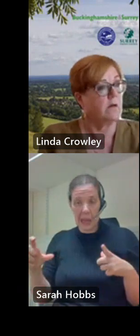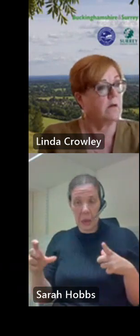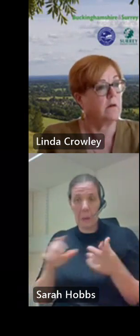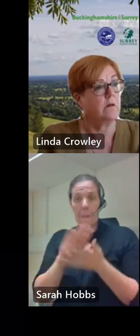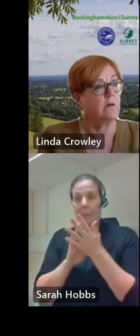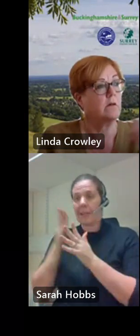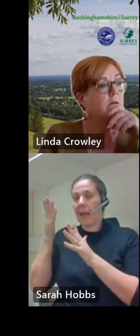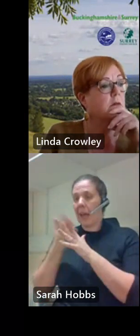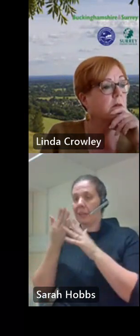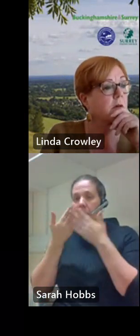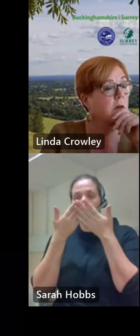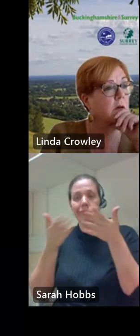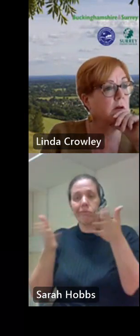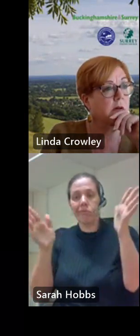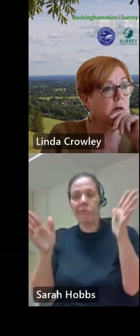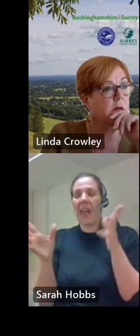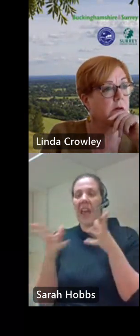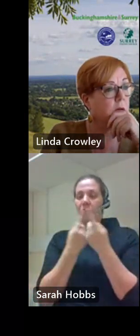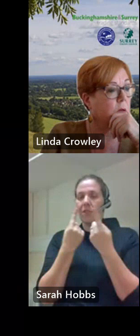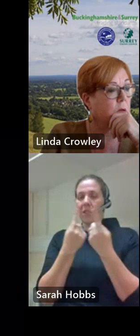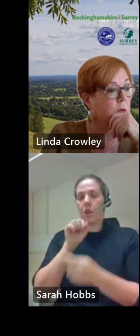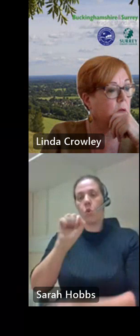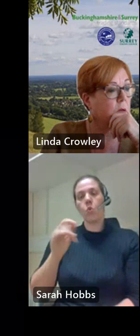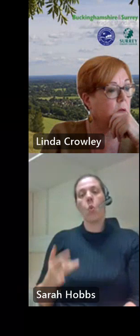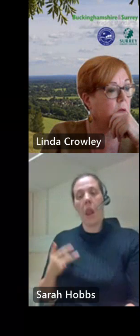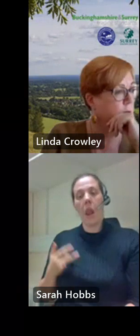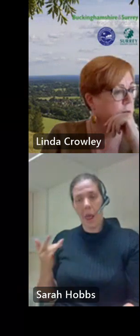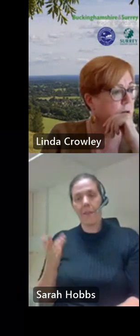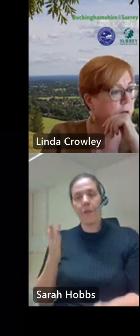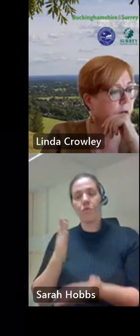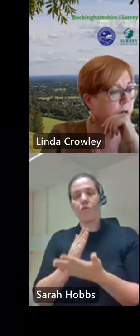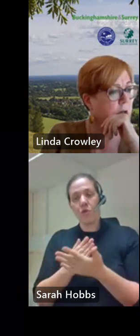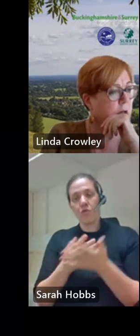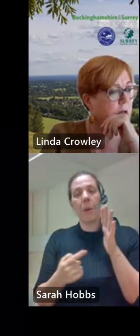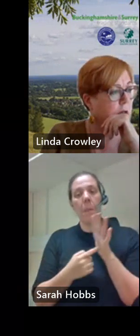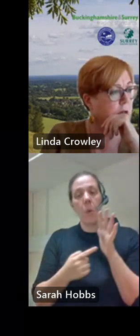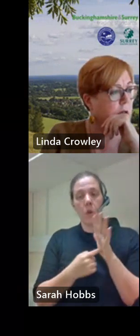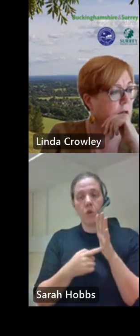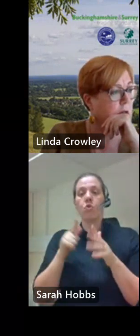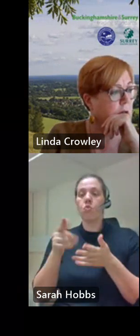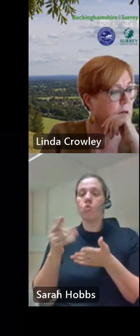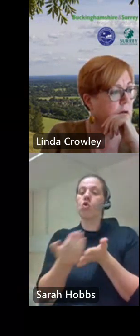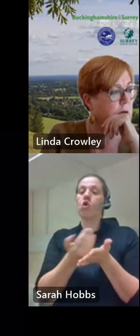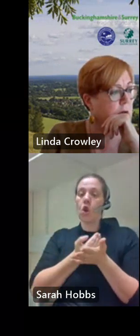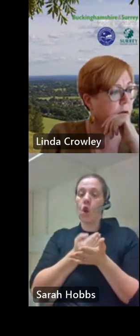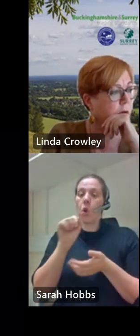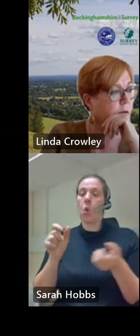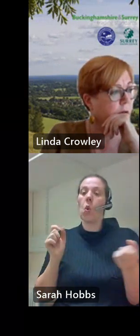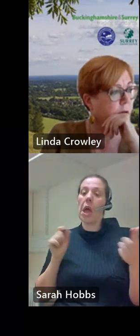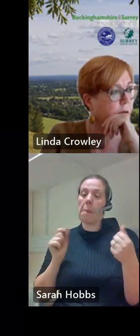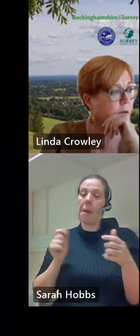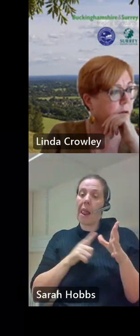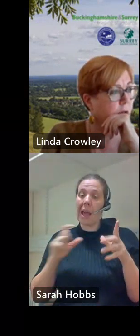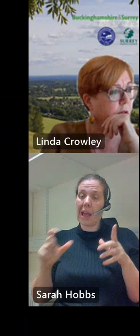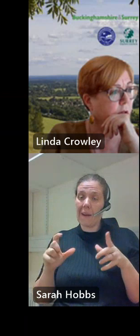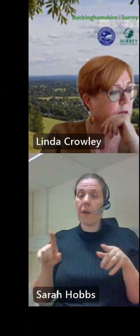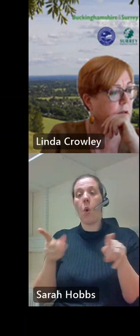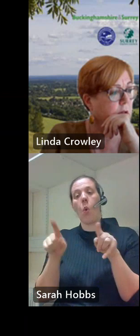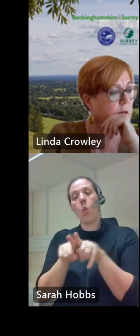everything else in your life. So it's really important that you secure your email account, first of all, but also your social media